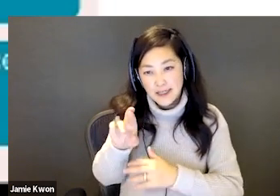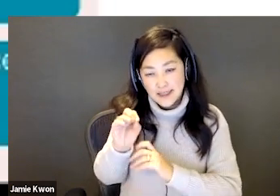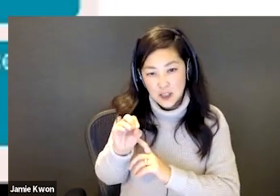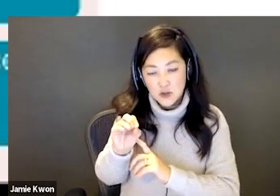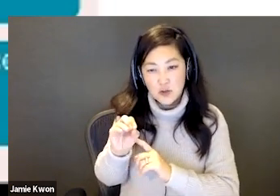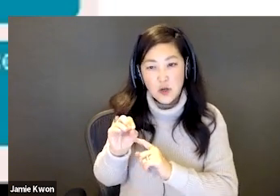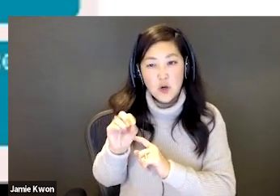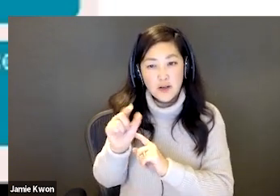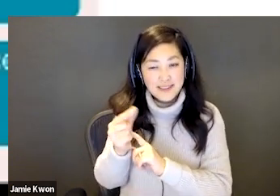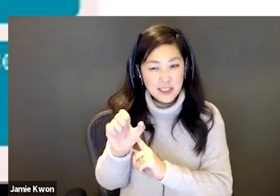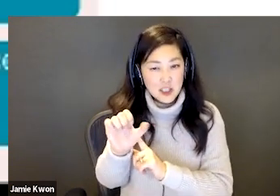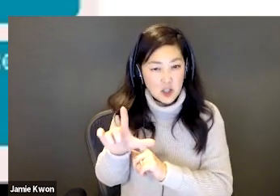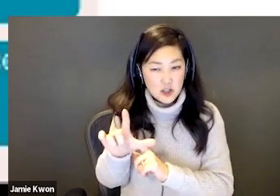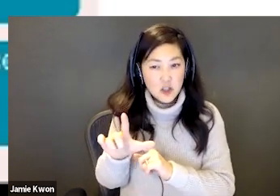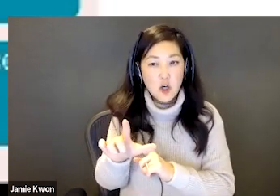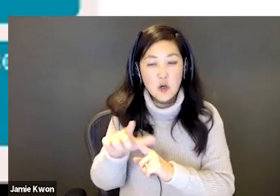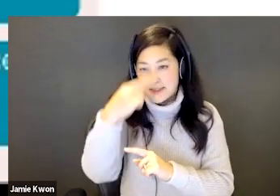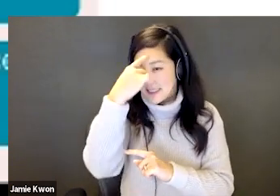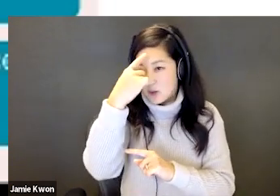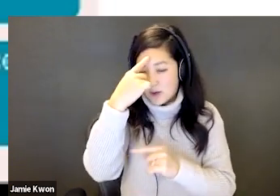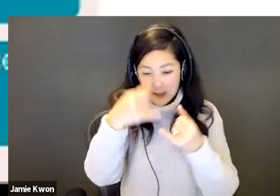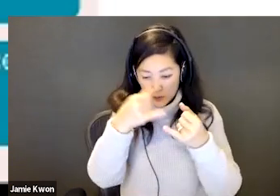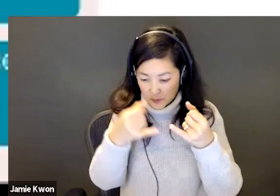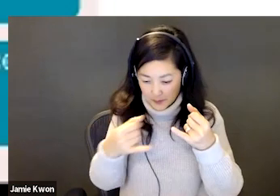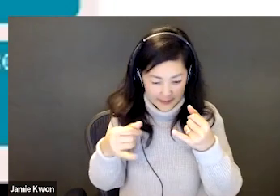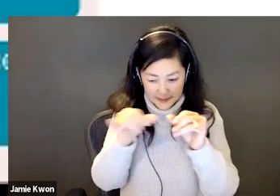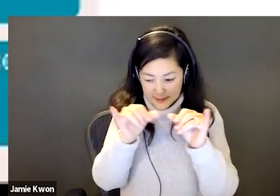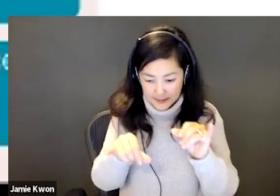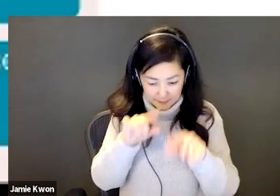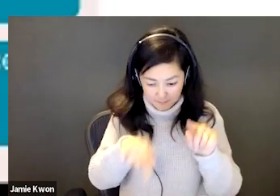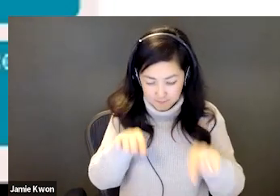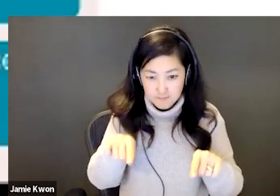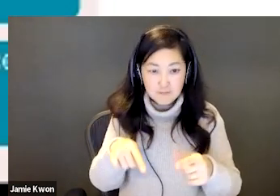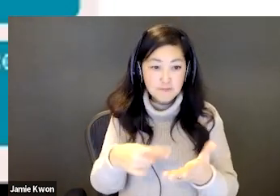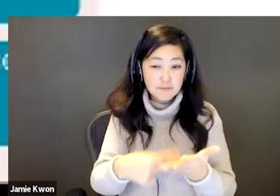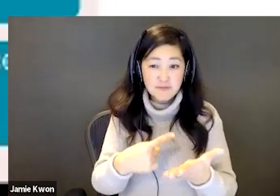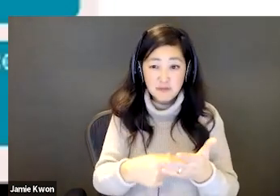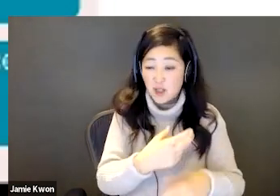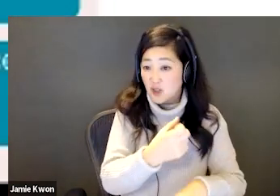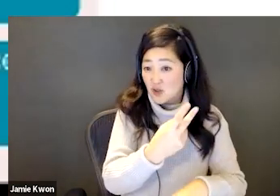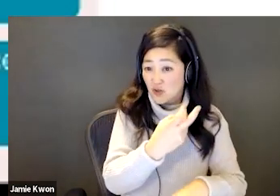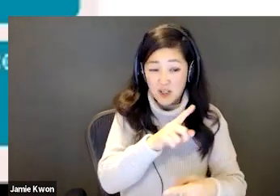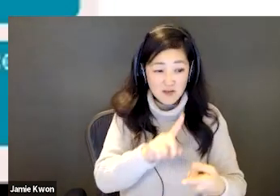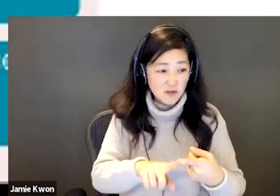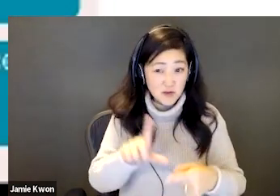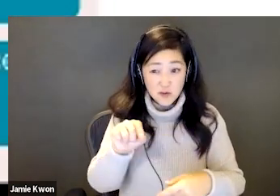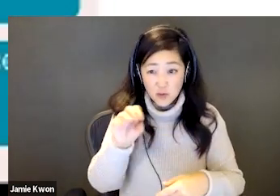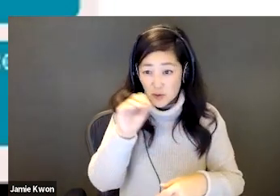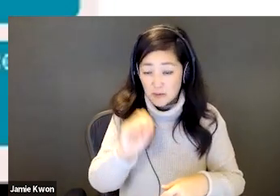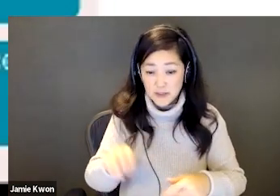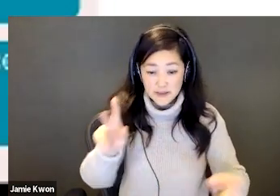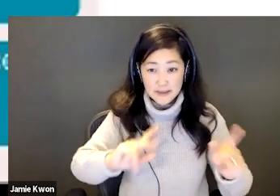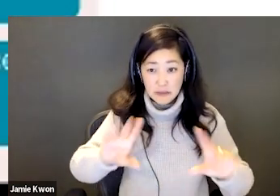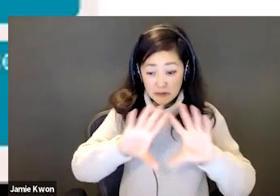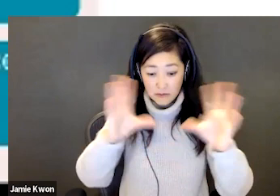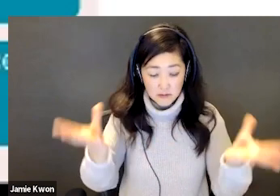differences. I talk about the approximately 12 to 20% of individuals